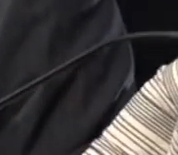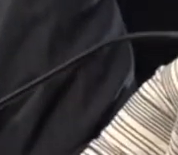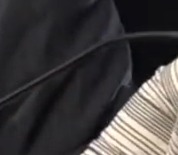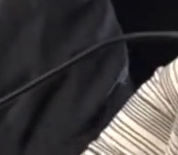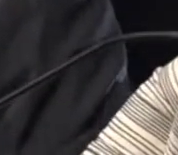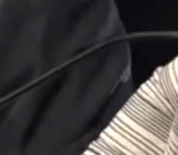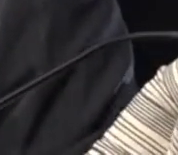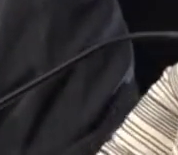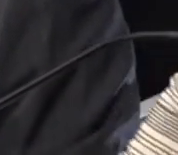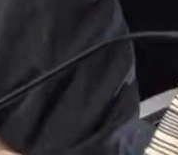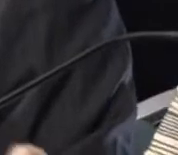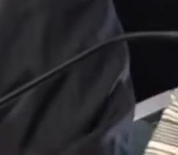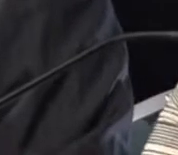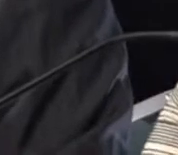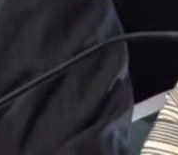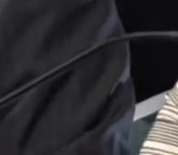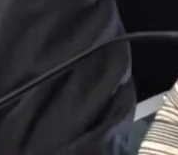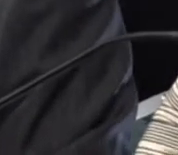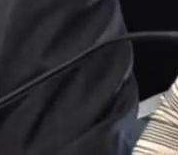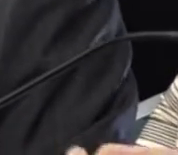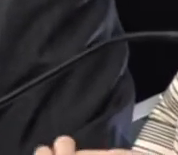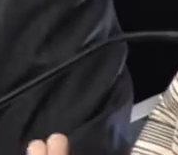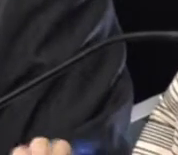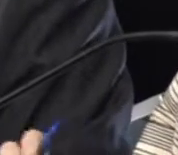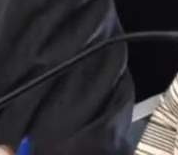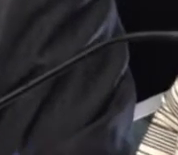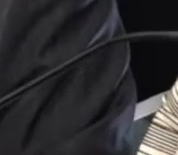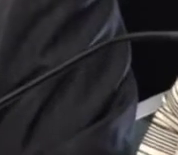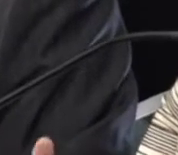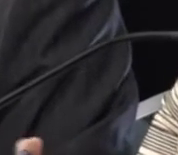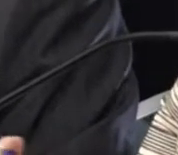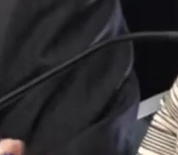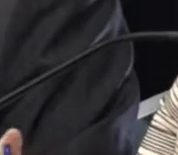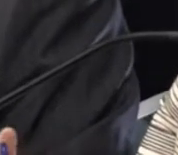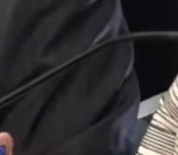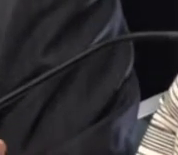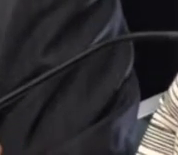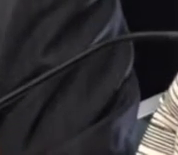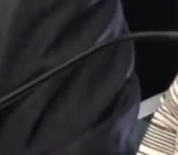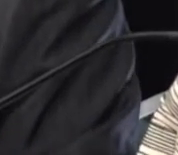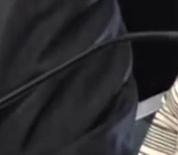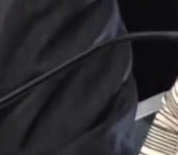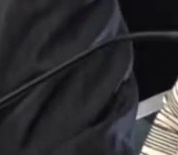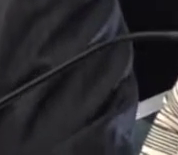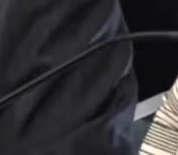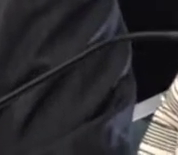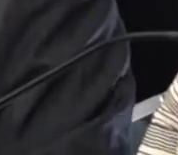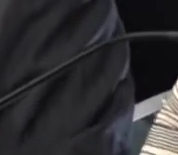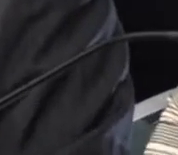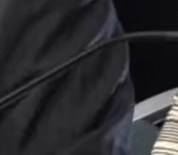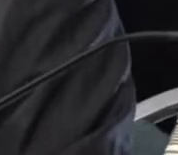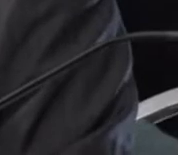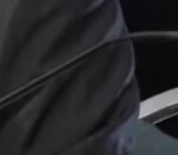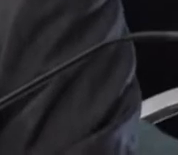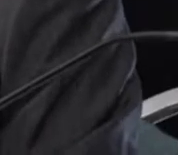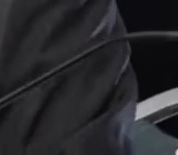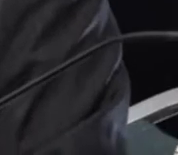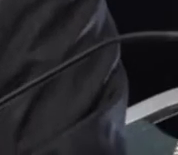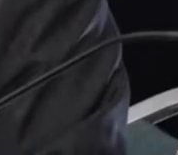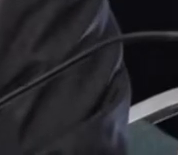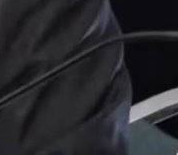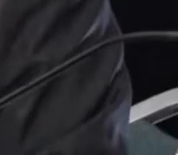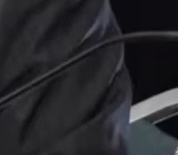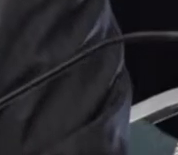themselves available to be with us here today. Let me begin by welcoming the Executive Director of AFAF,